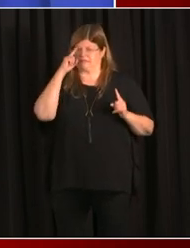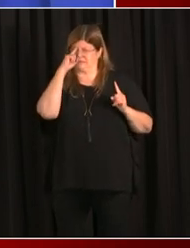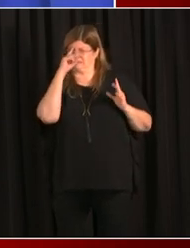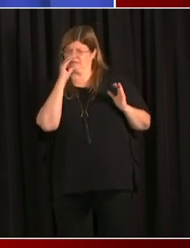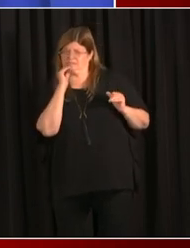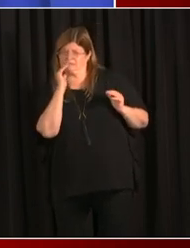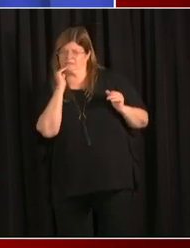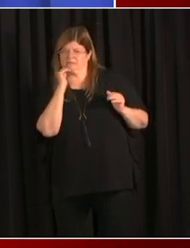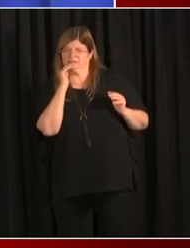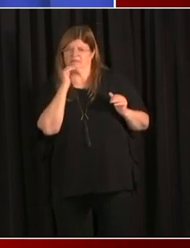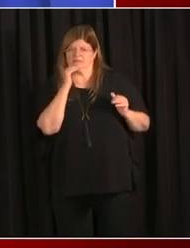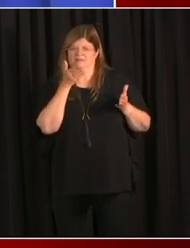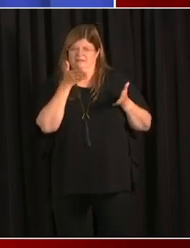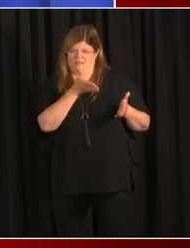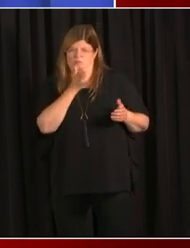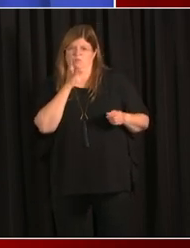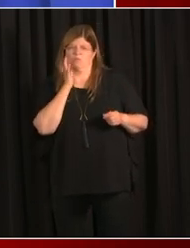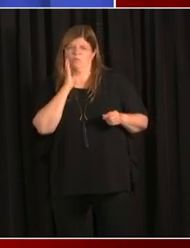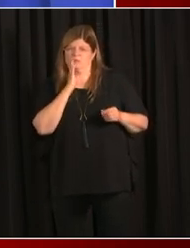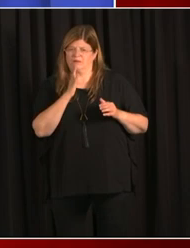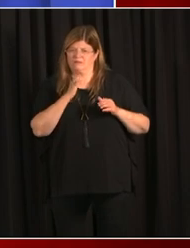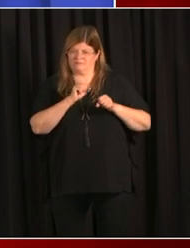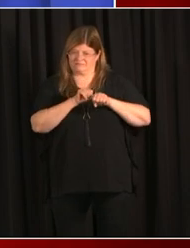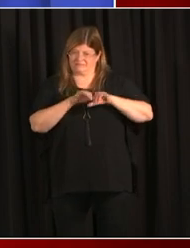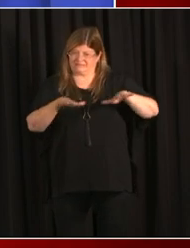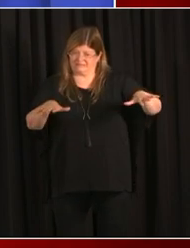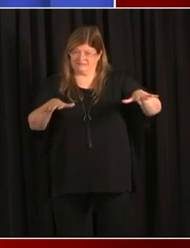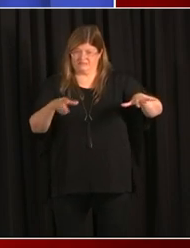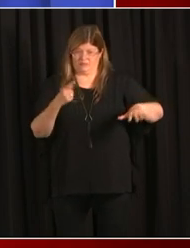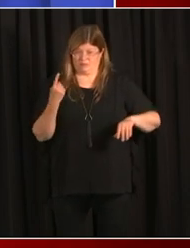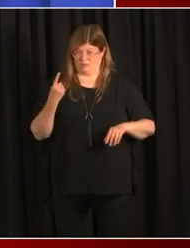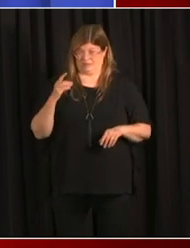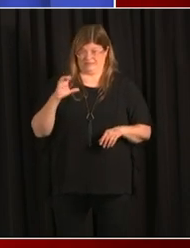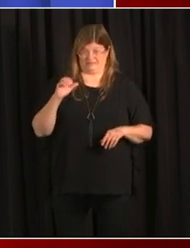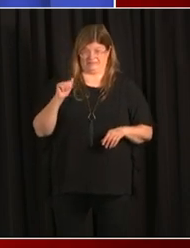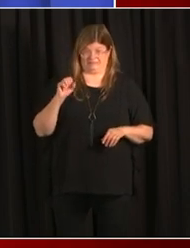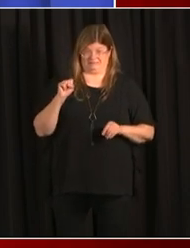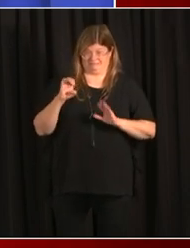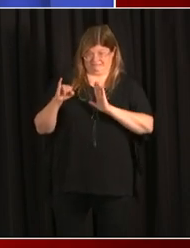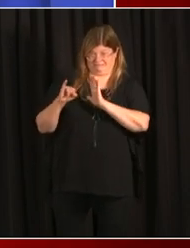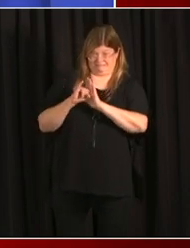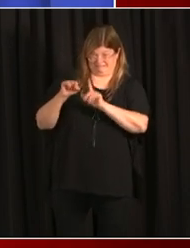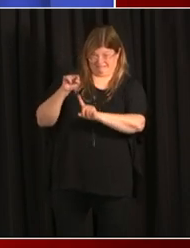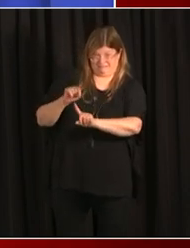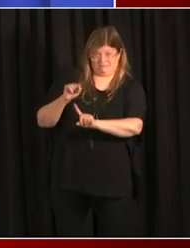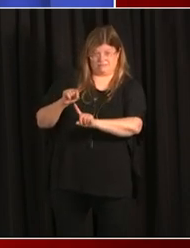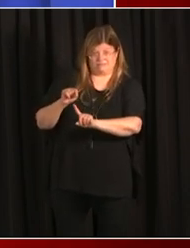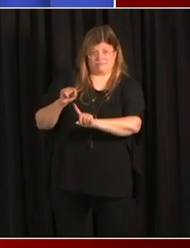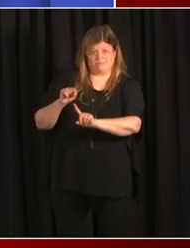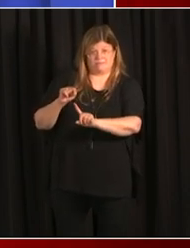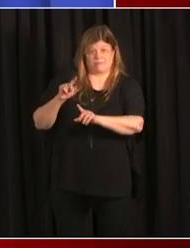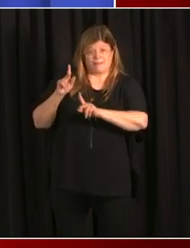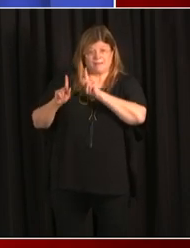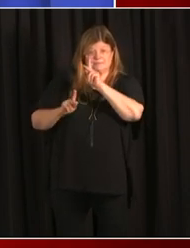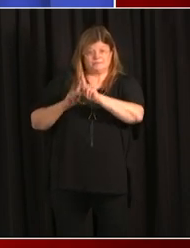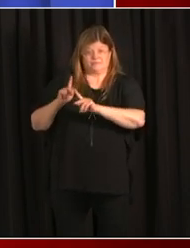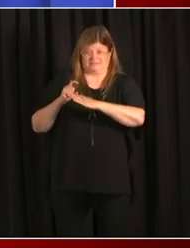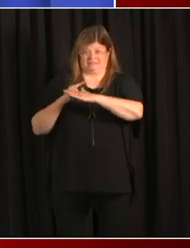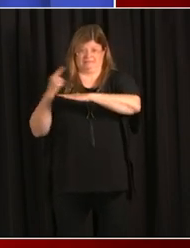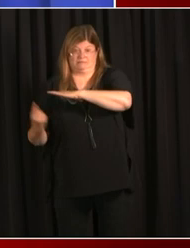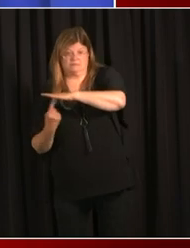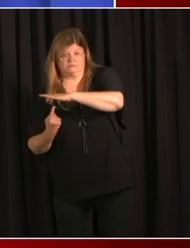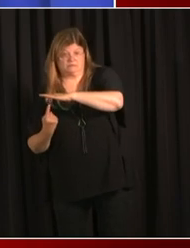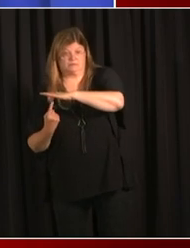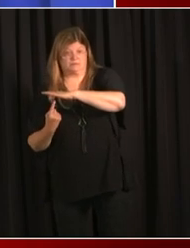given the pathology of this virus, that if 1 case is identified and people have to quarantine, that there